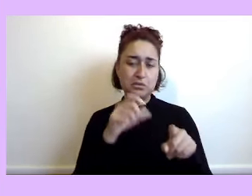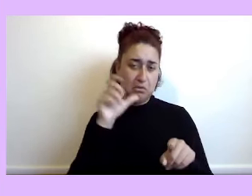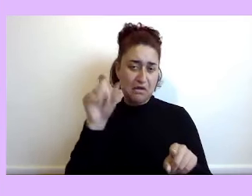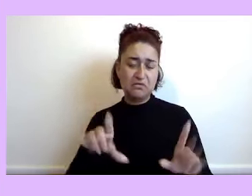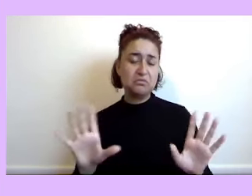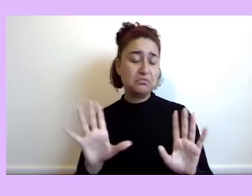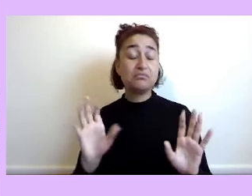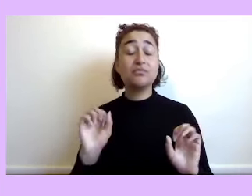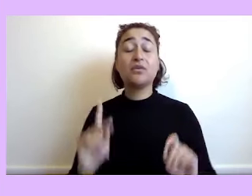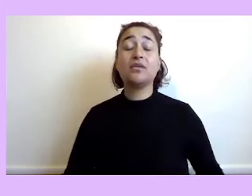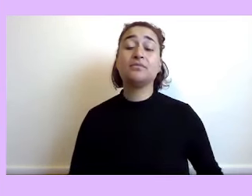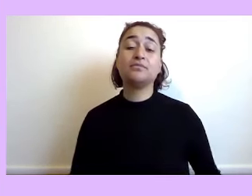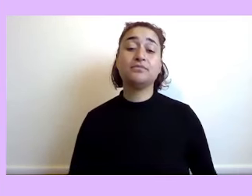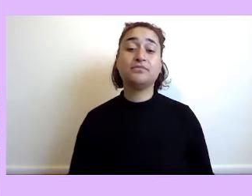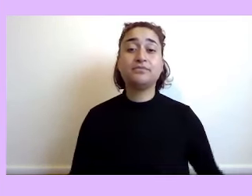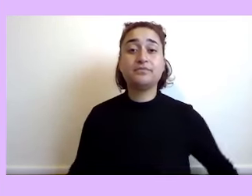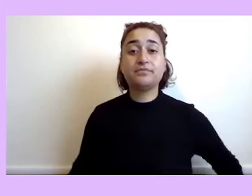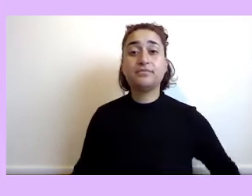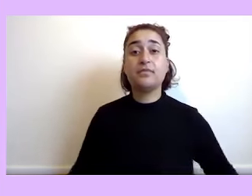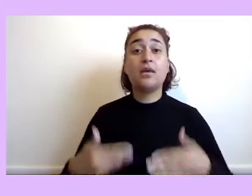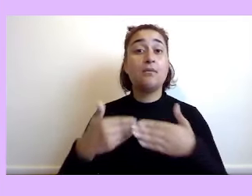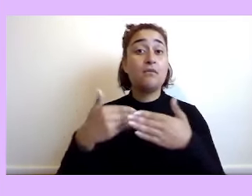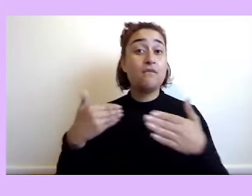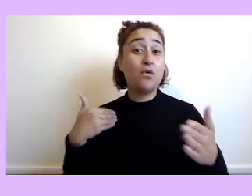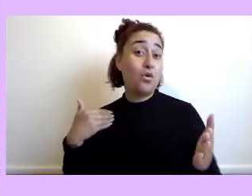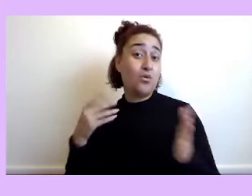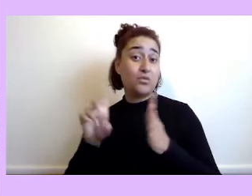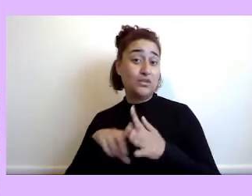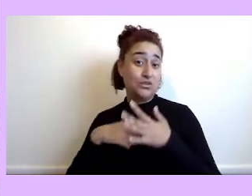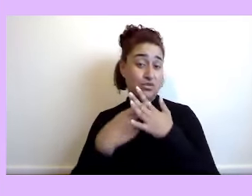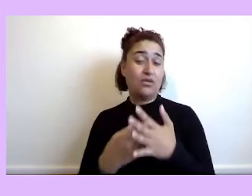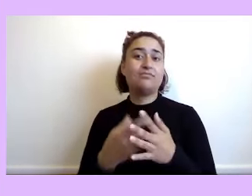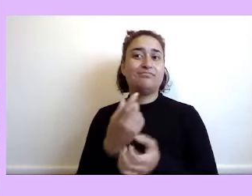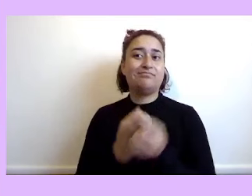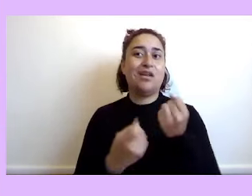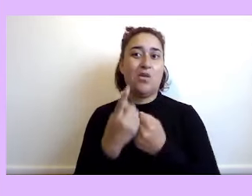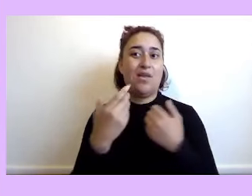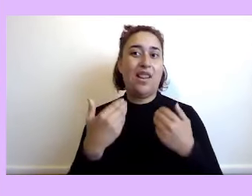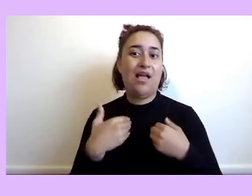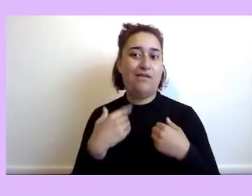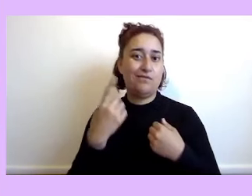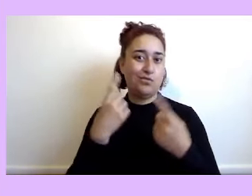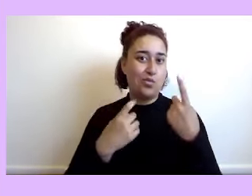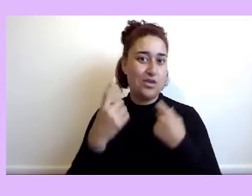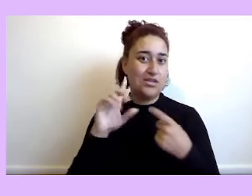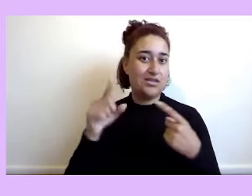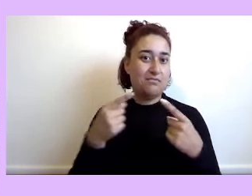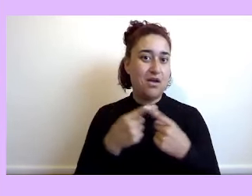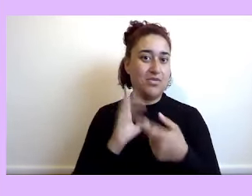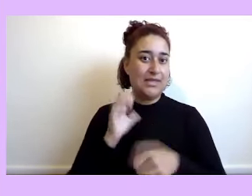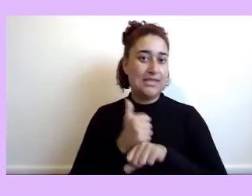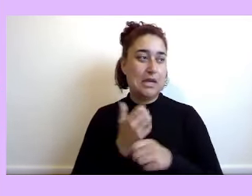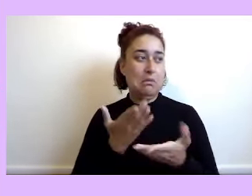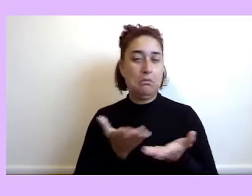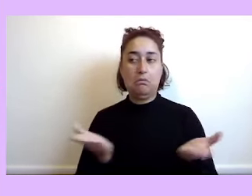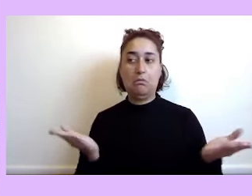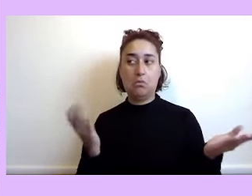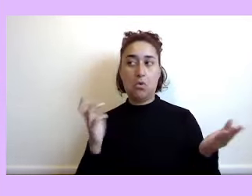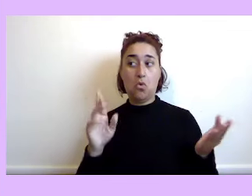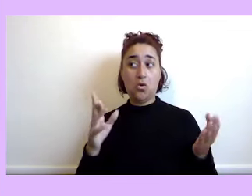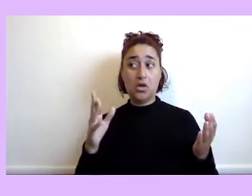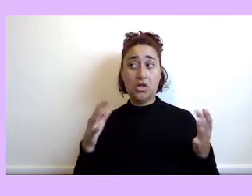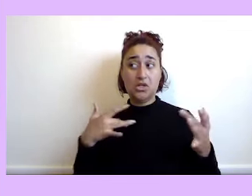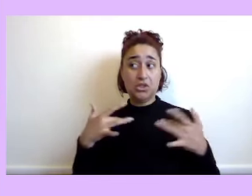Okay, so before we kick off, does anybody have any questions about this format or concerns?